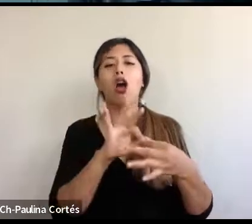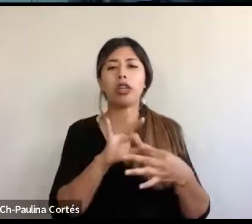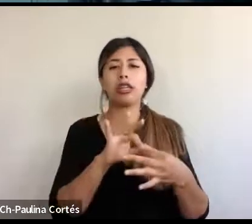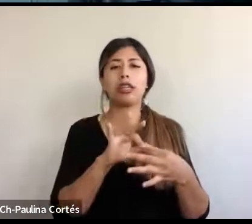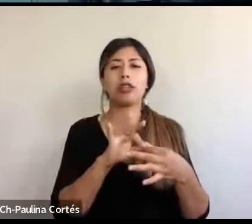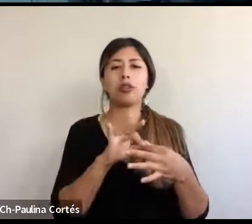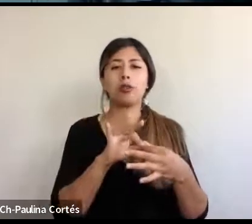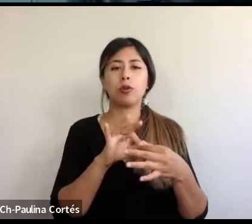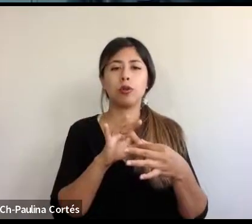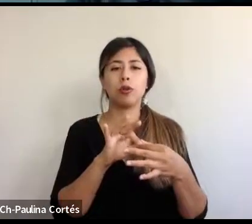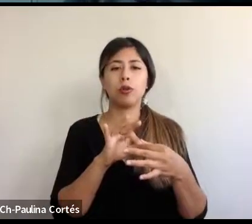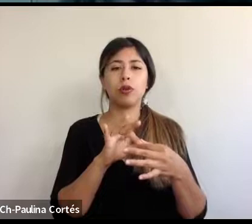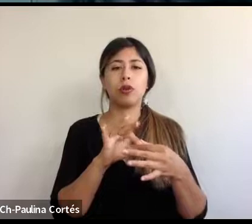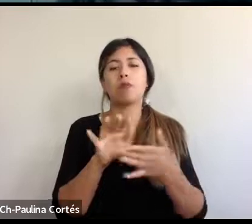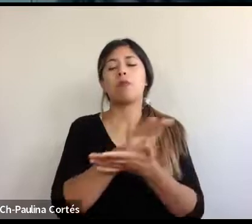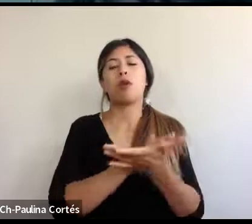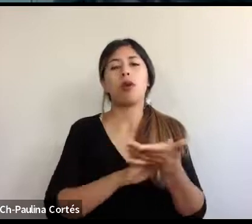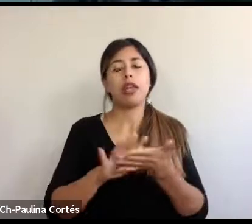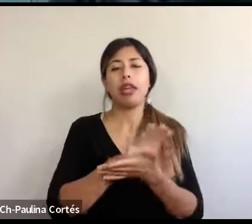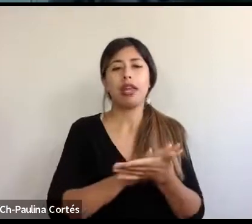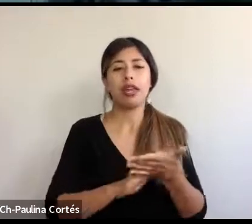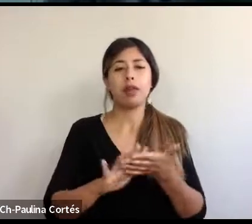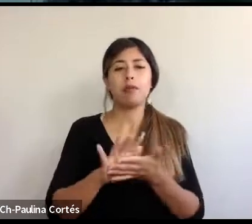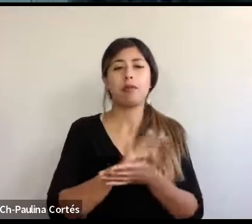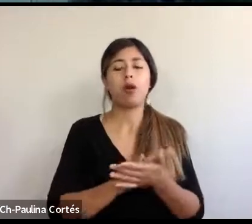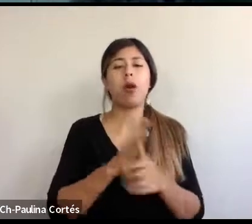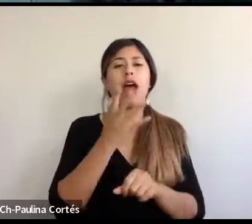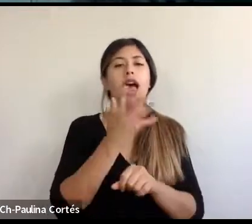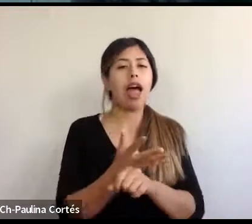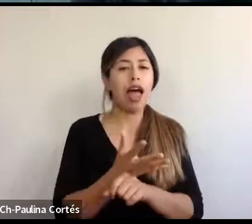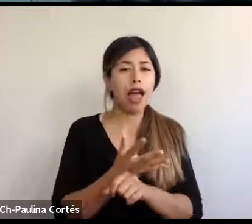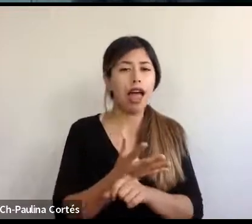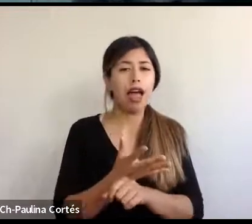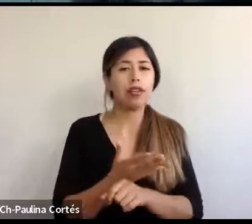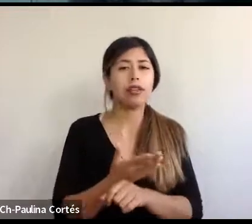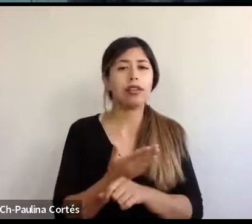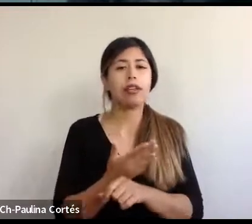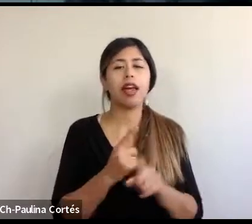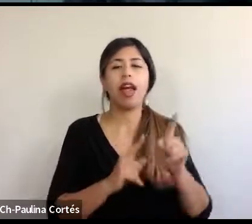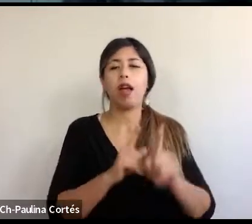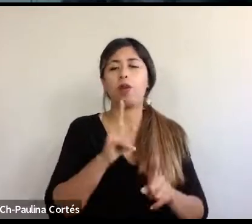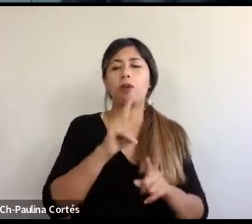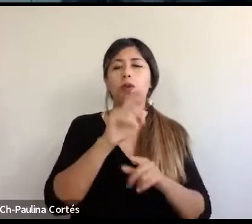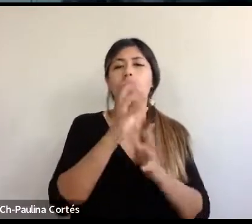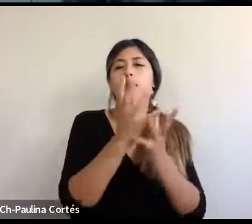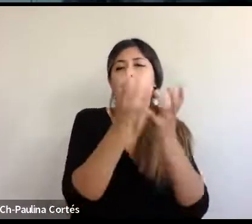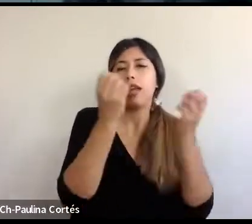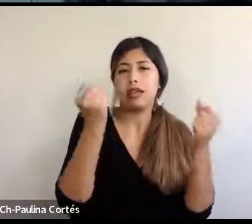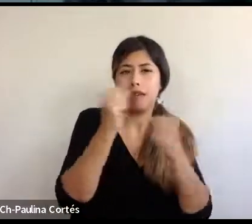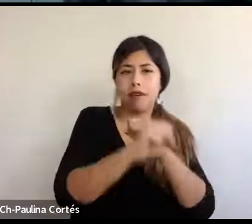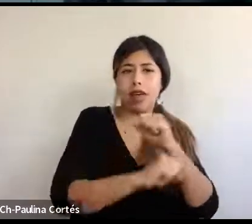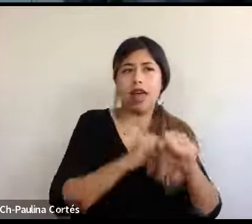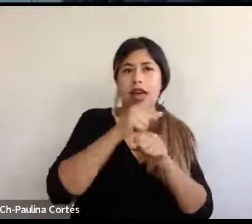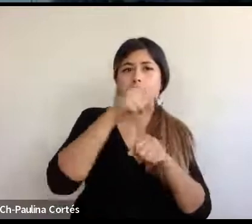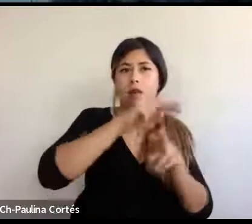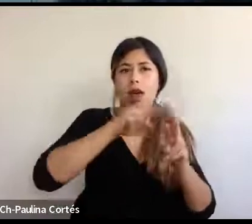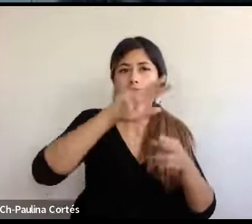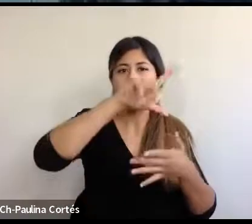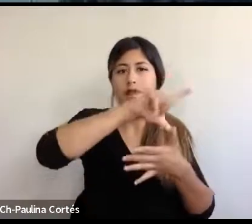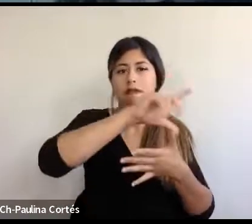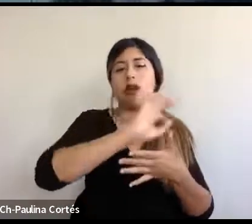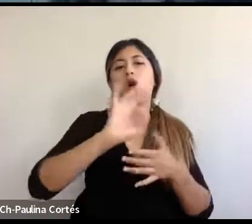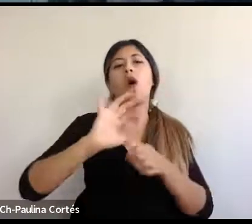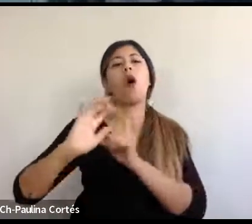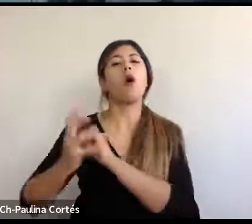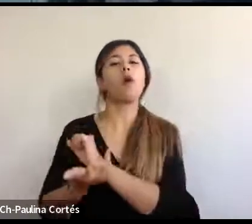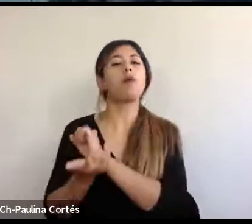sea, por ejemplo, ¿hay alguna versión que hagan en Latinoamérica del festival o financian películas